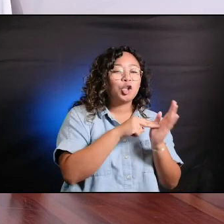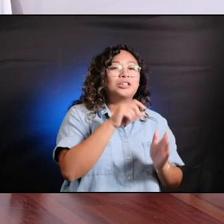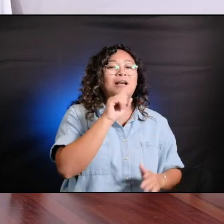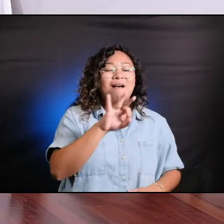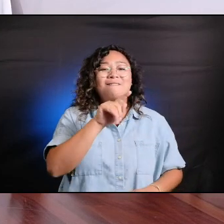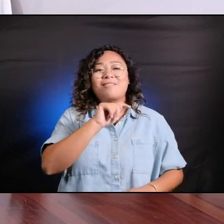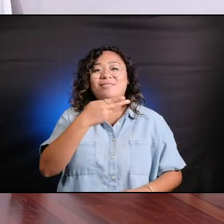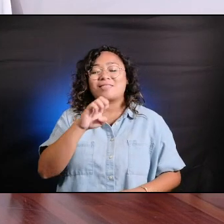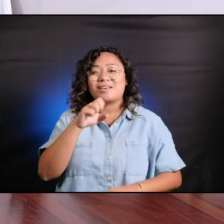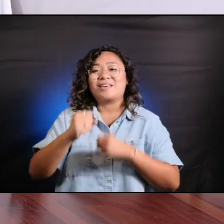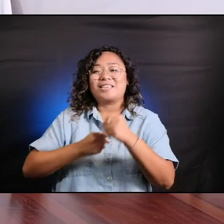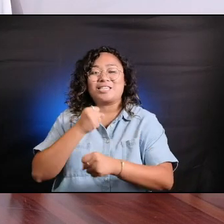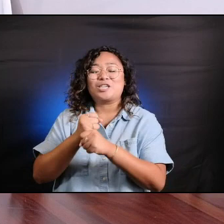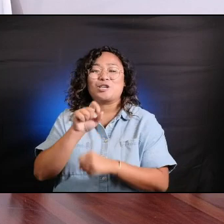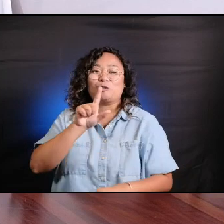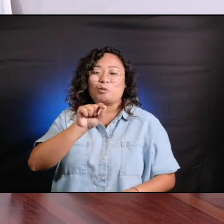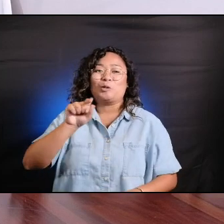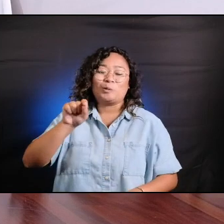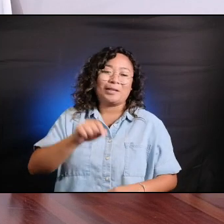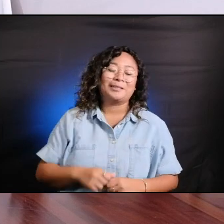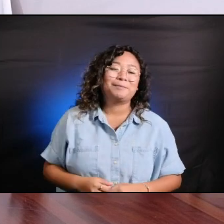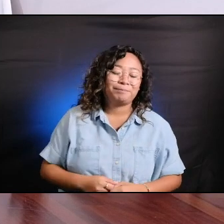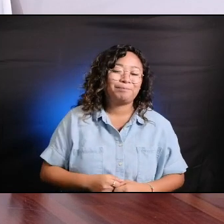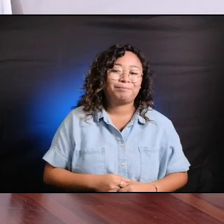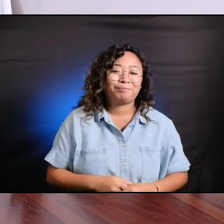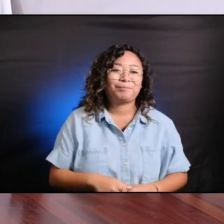Year 2020.